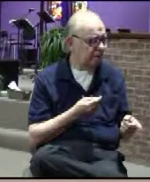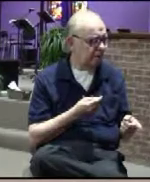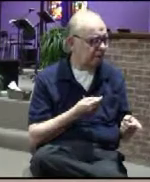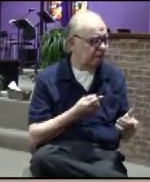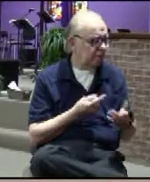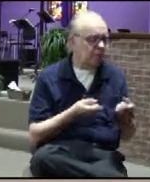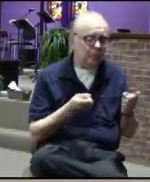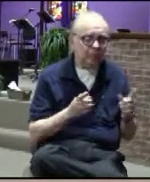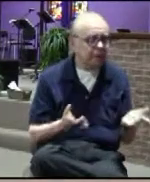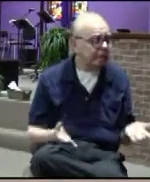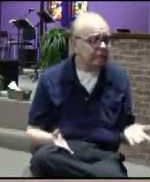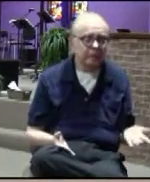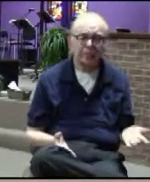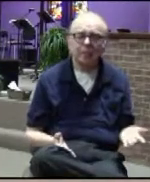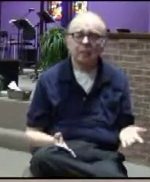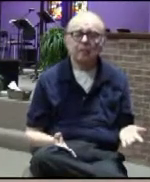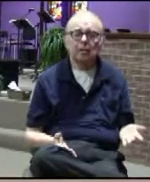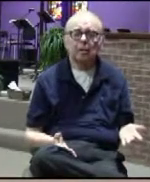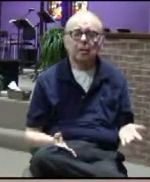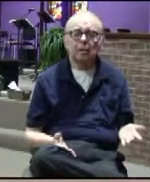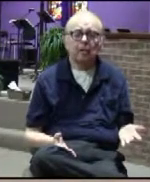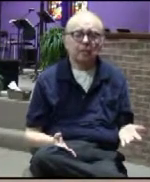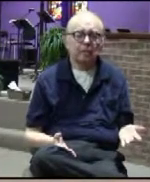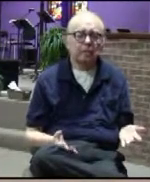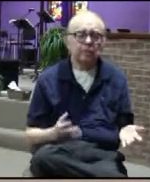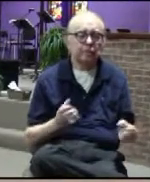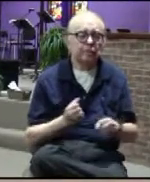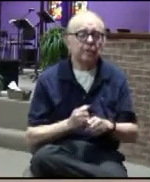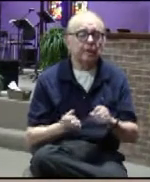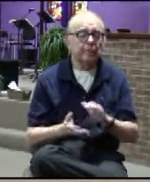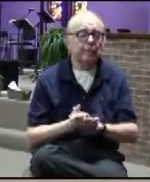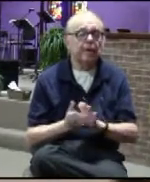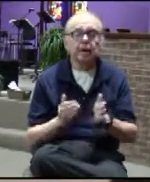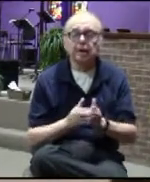what happened? did you get remarried?